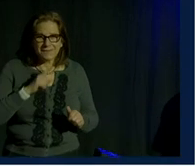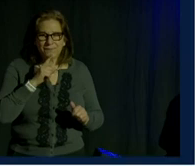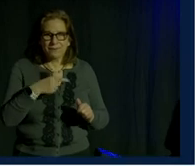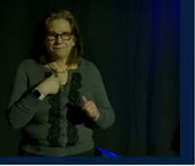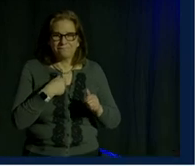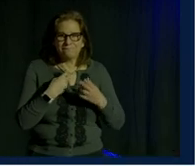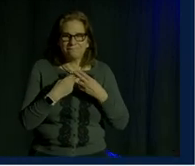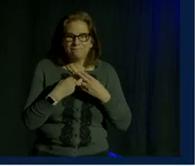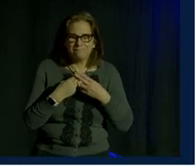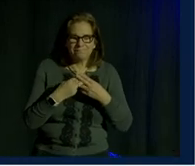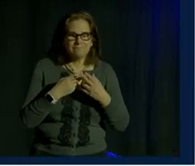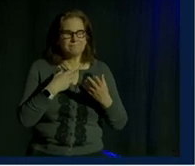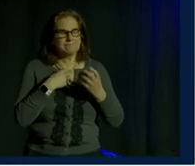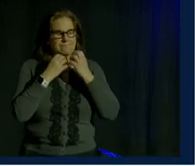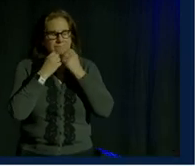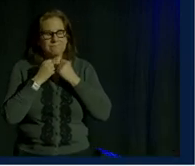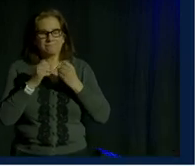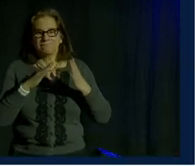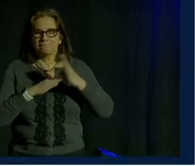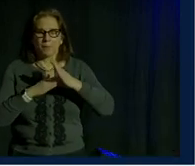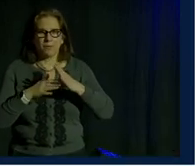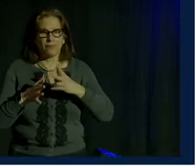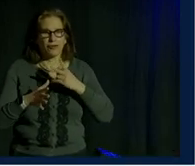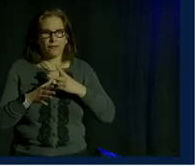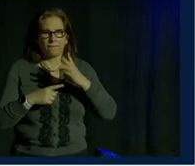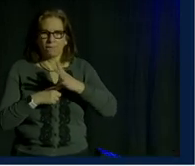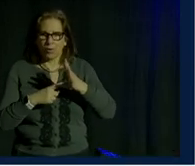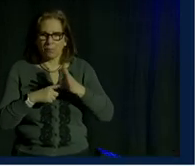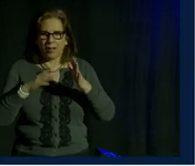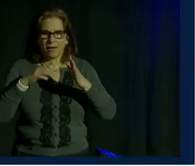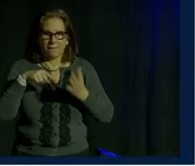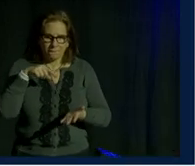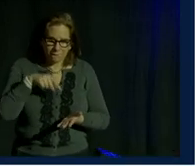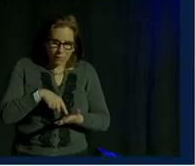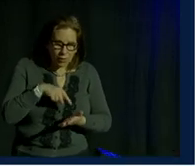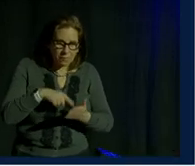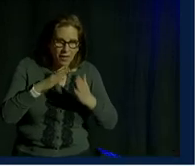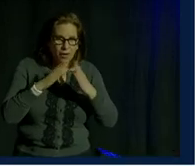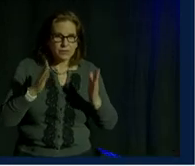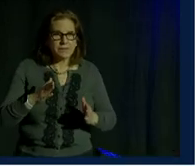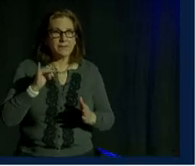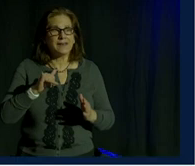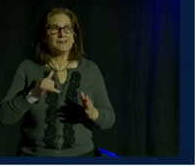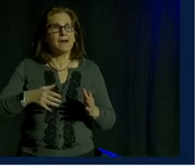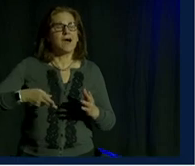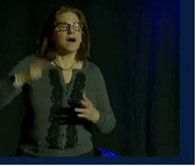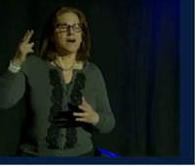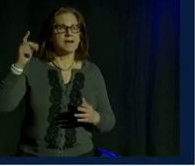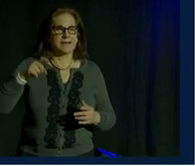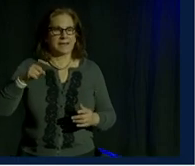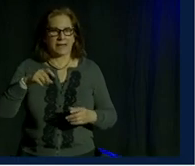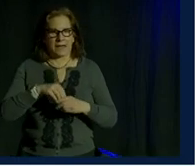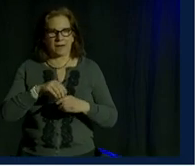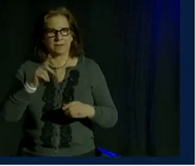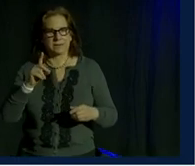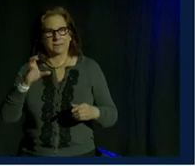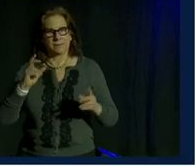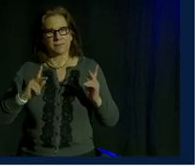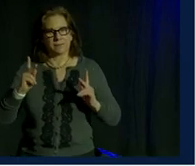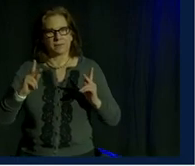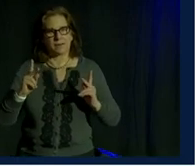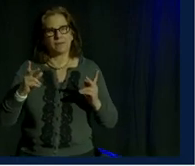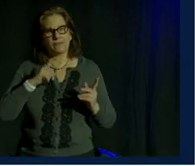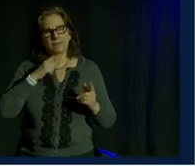housing, especially in our areas of high need and high opportunity. And to that end, I am very happy to announce